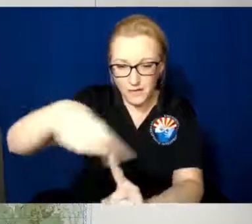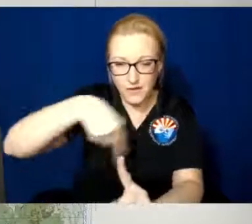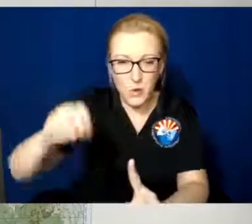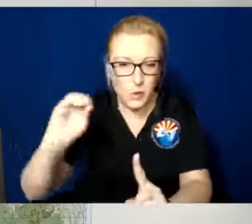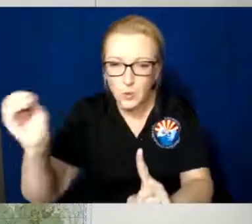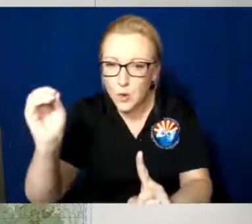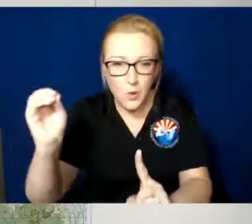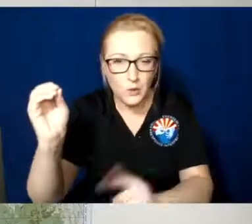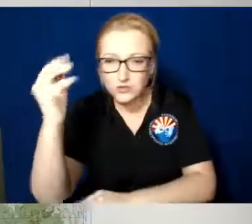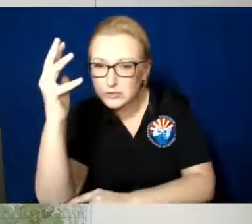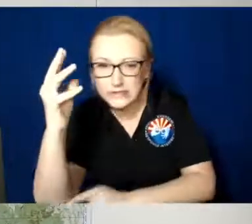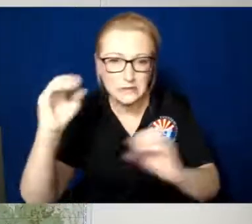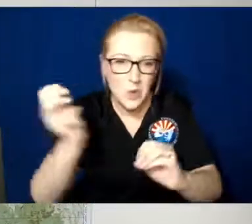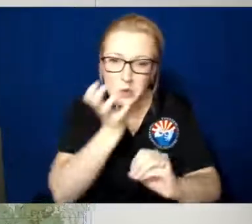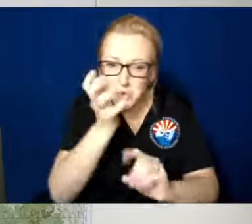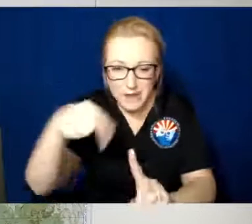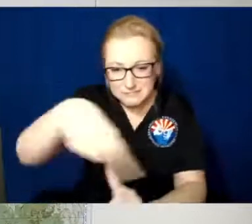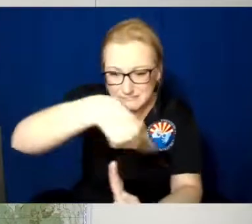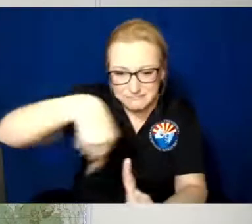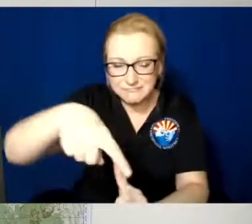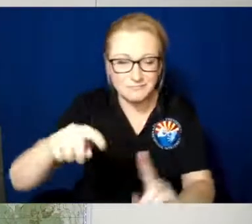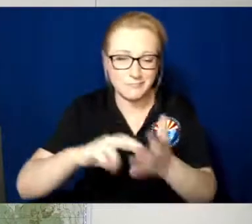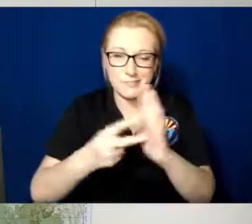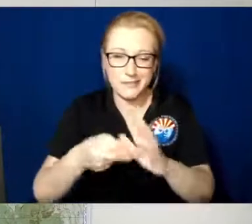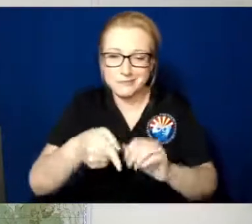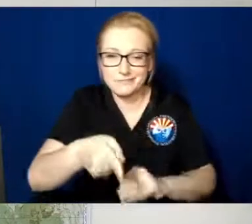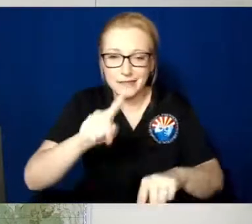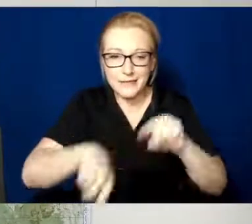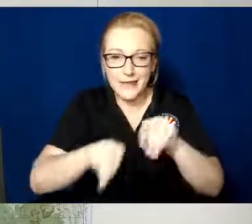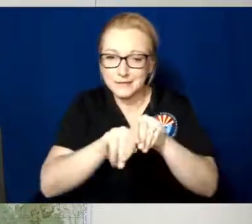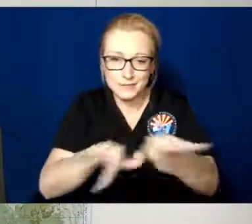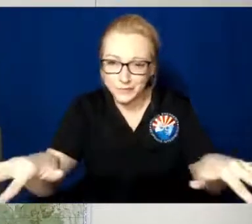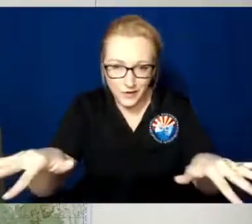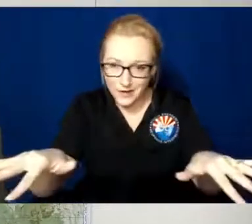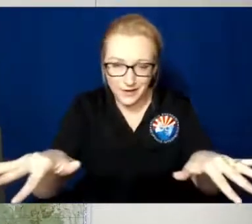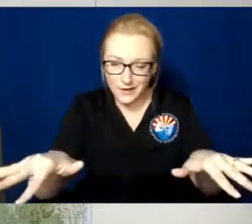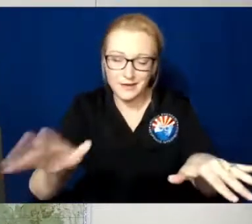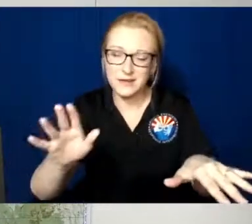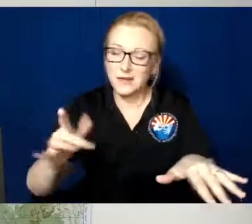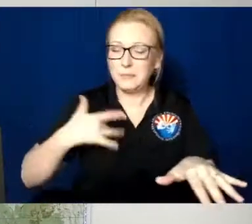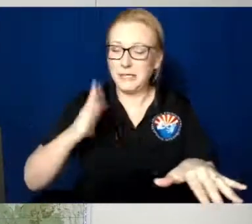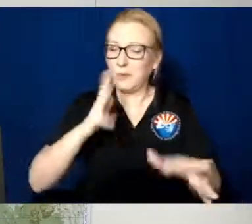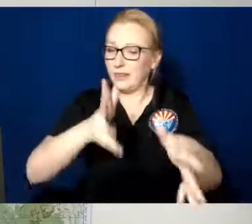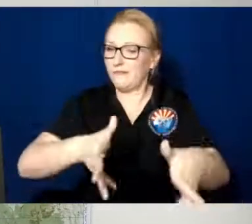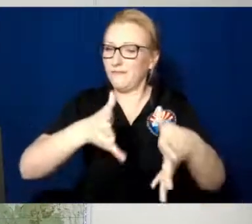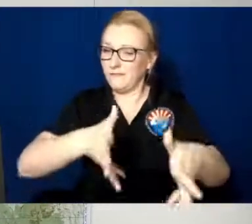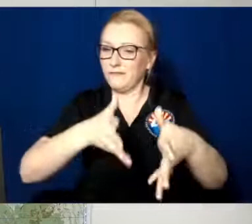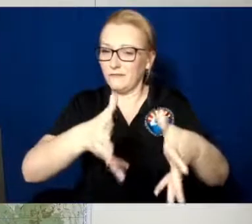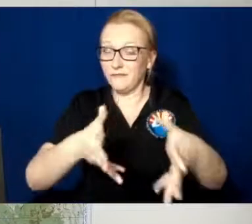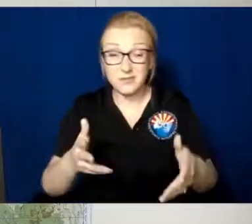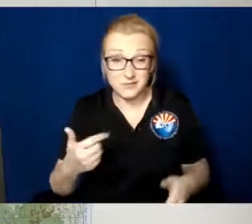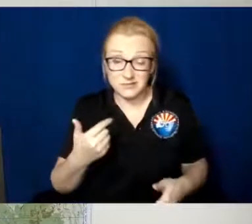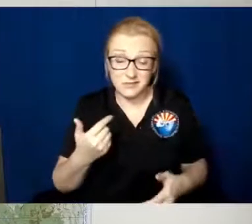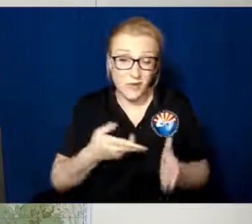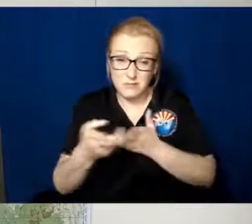point. We will eventually try to get to some of those. Some of those that are well interior, we're going to actually just let them burn out just because we don't have the